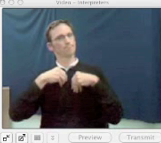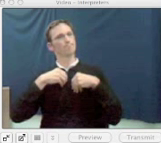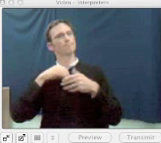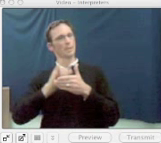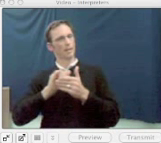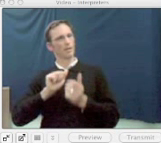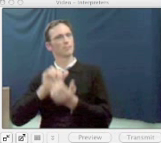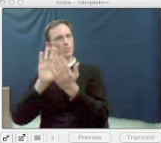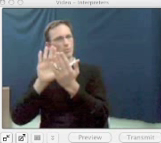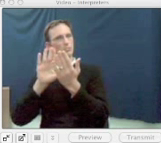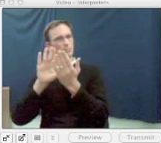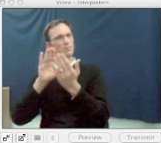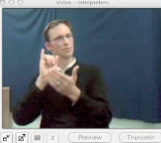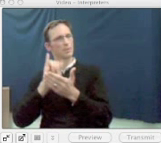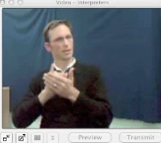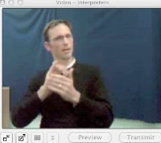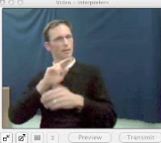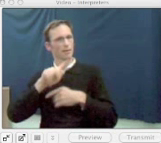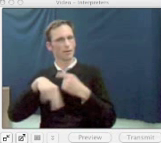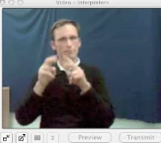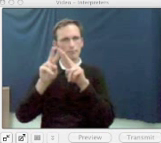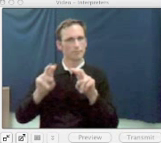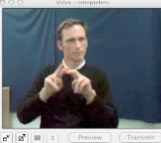need to understand decisions